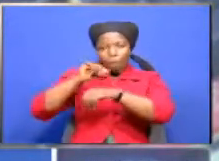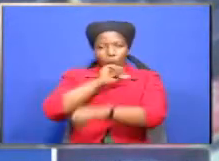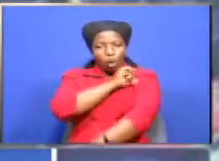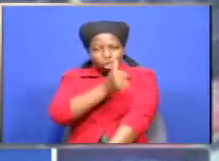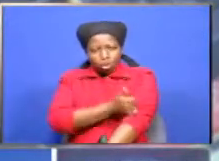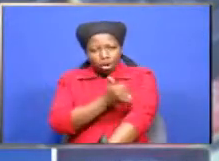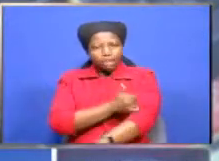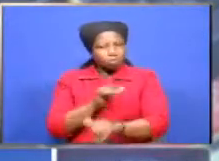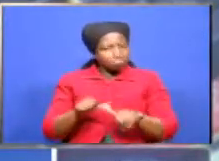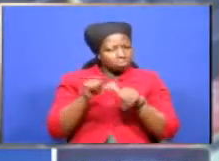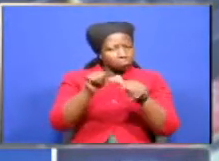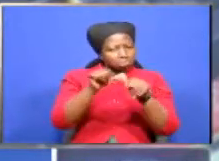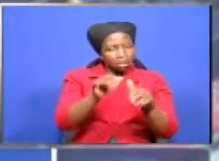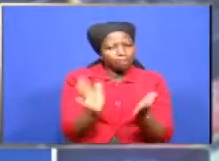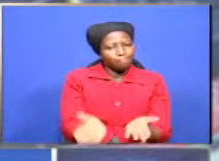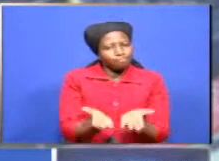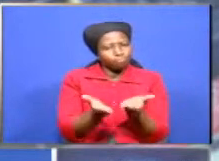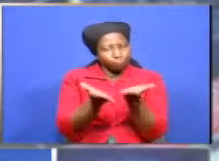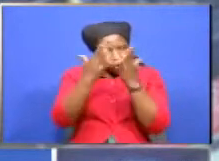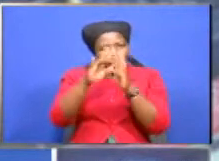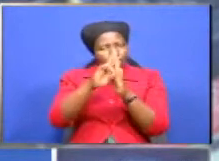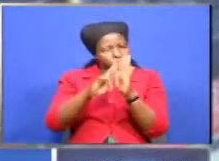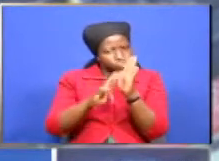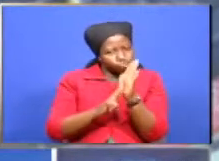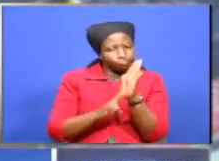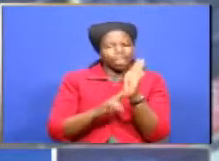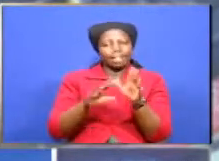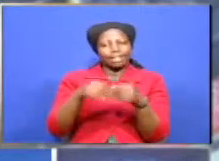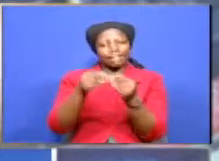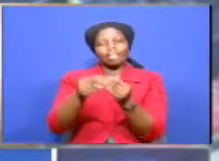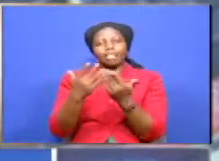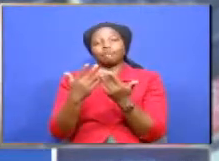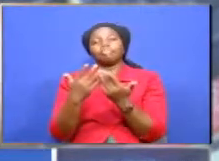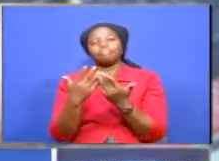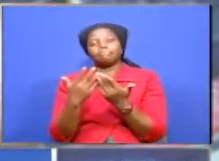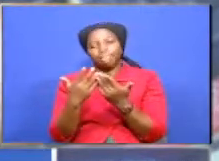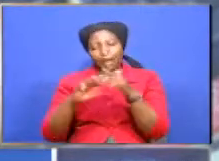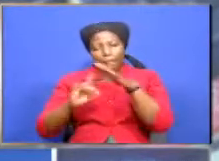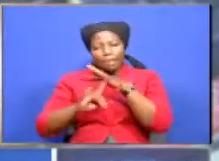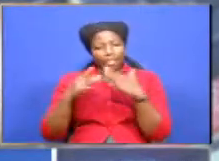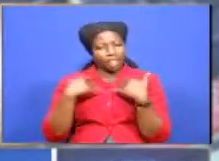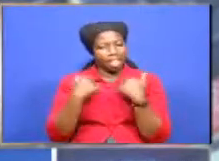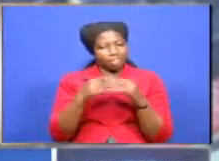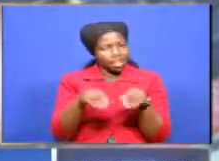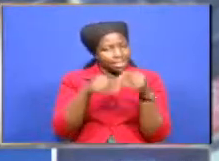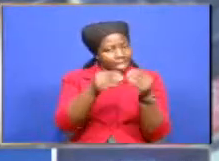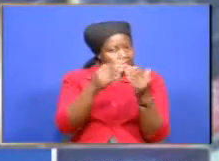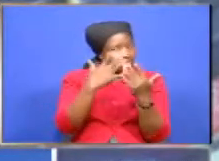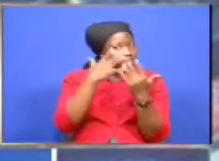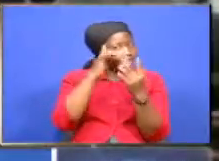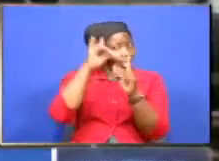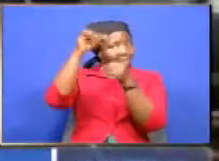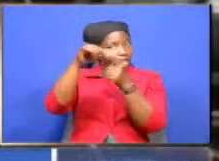to enhance guidelines issued by the Ministry of Health aimed at containing the spread of the virus.